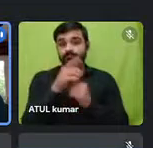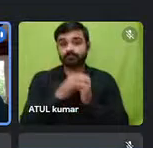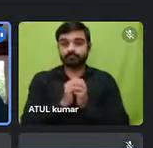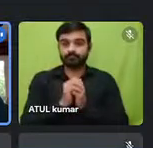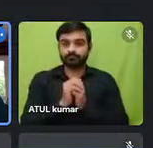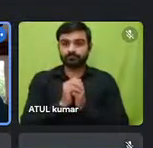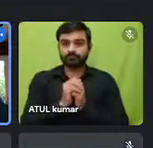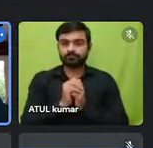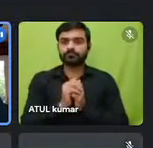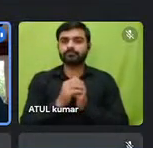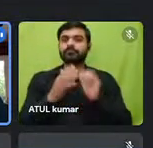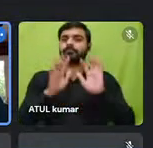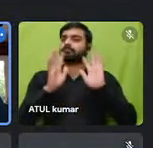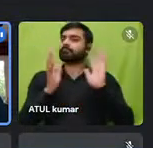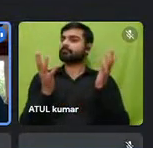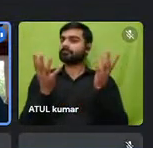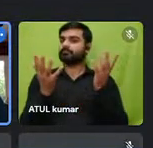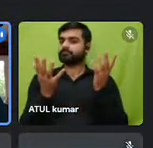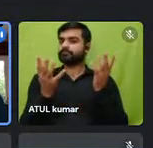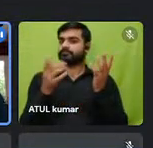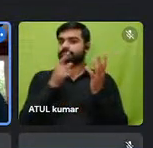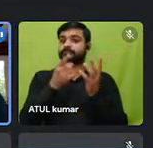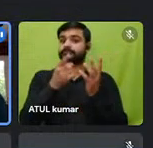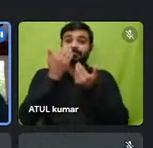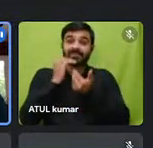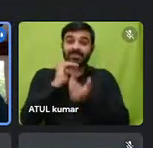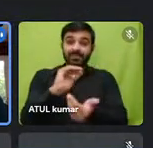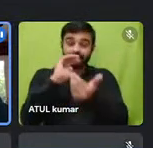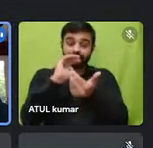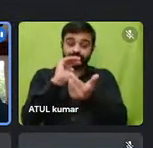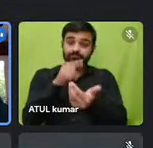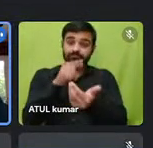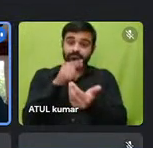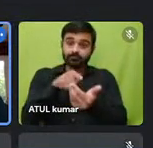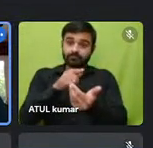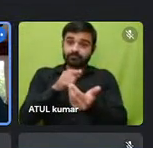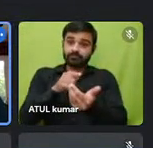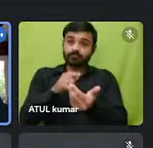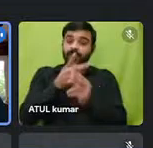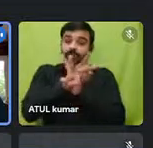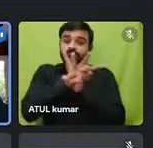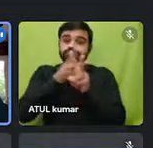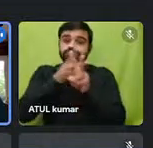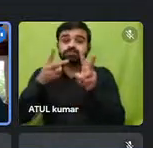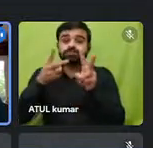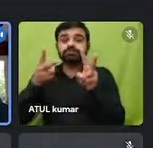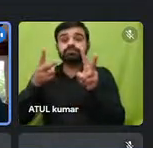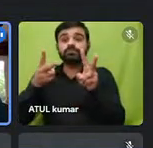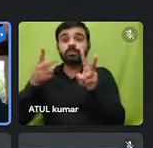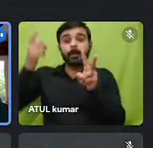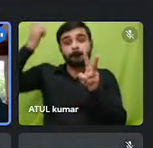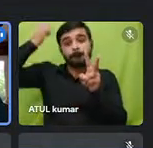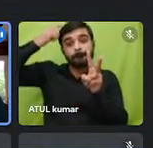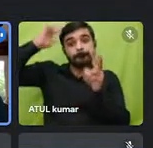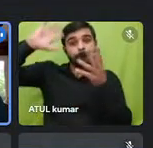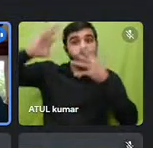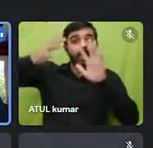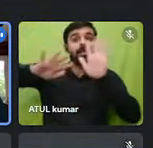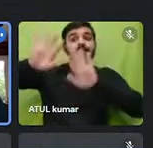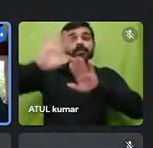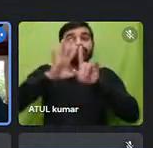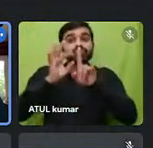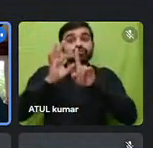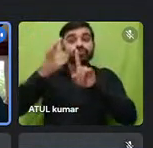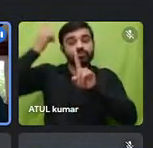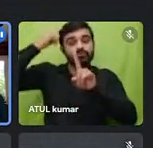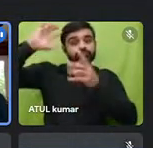is that as from birth onwards, different types of brain